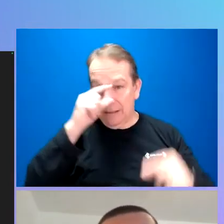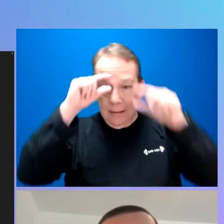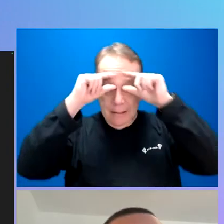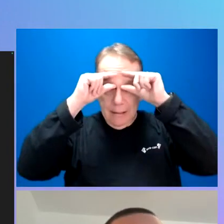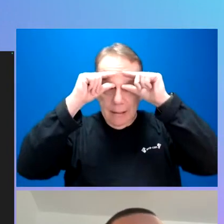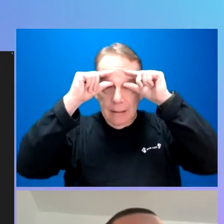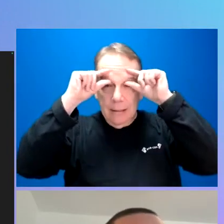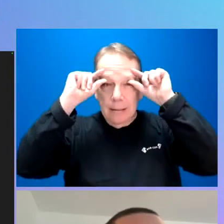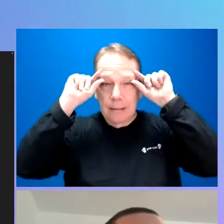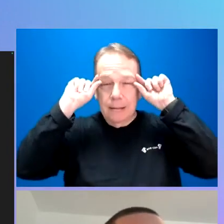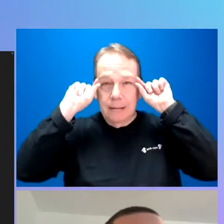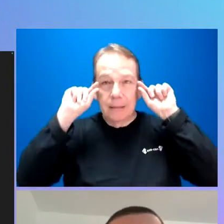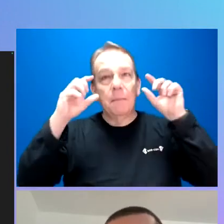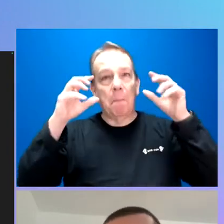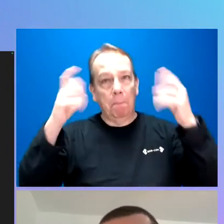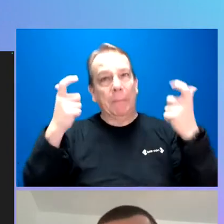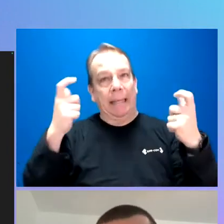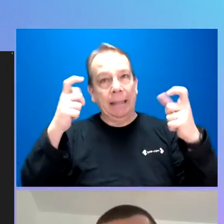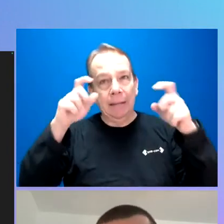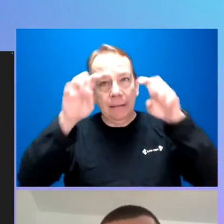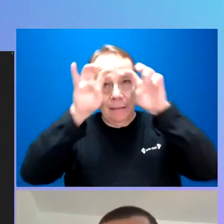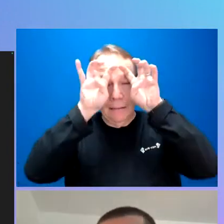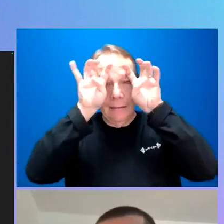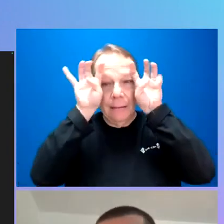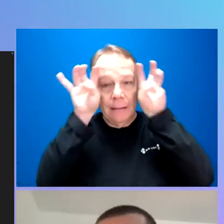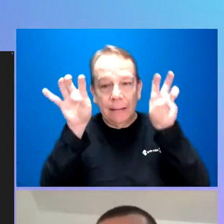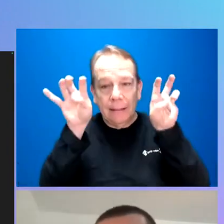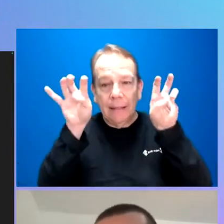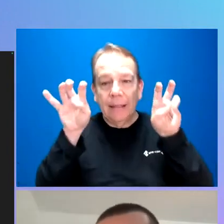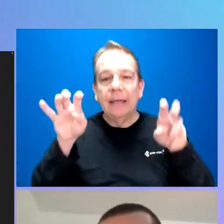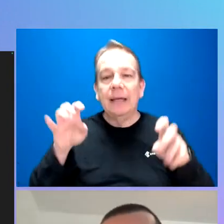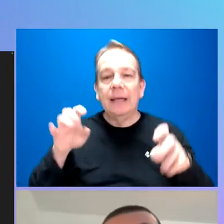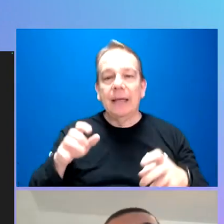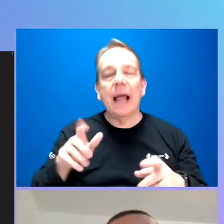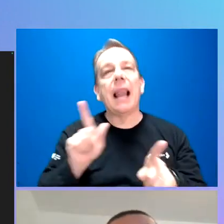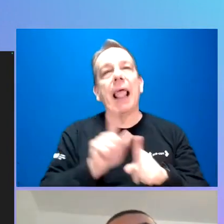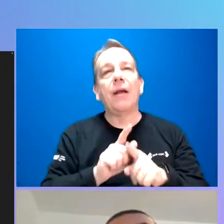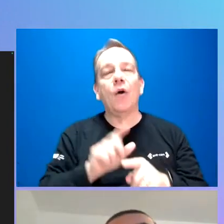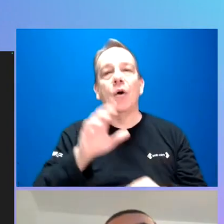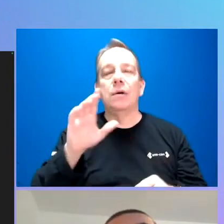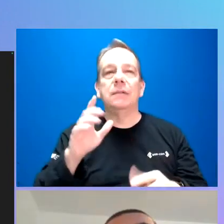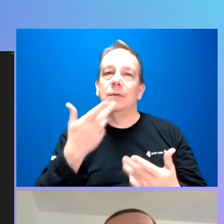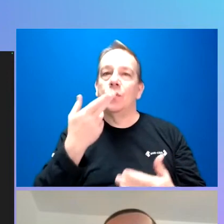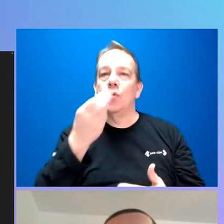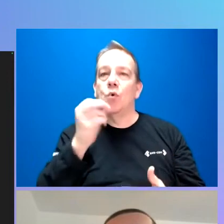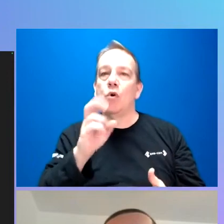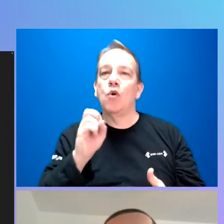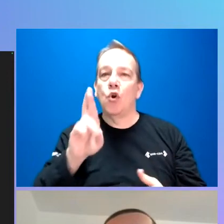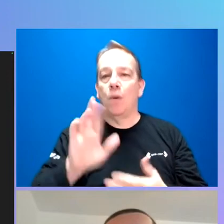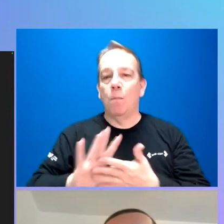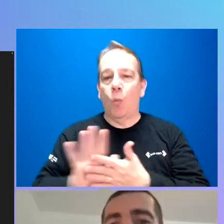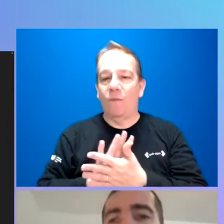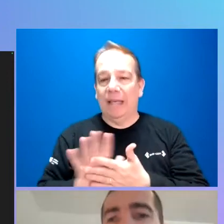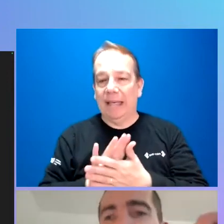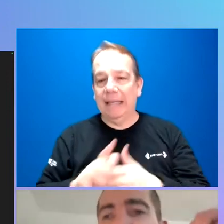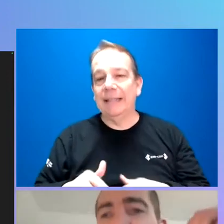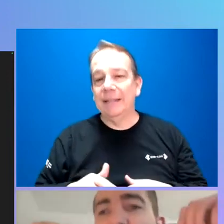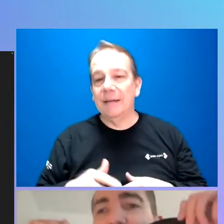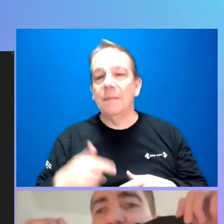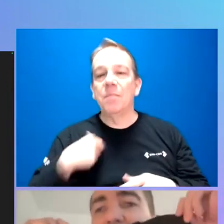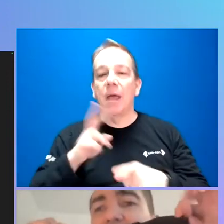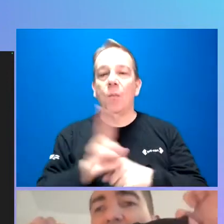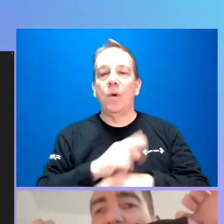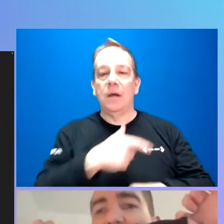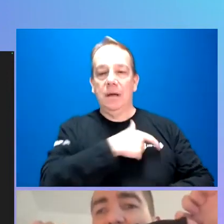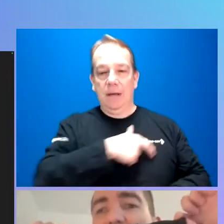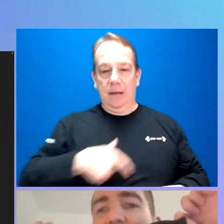dominant for my face. It's almost like a sort of a Hammer horror situation going on. And also I'm wearing a jumper